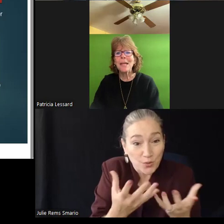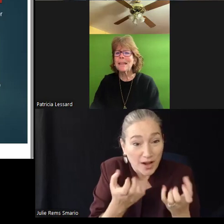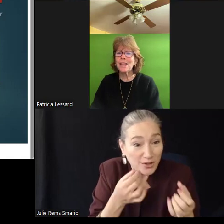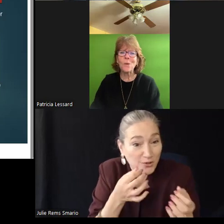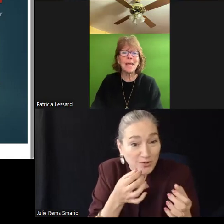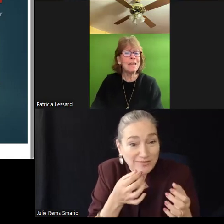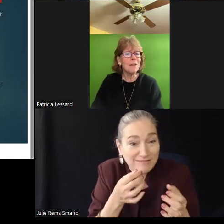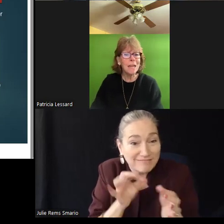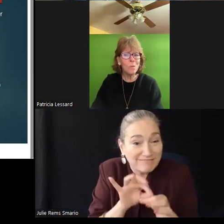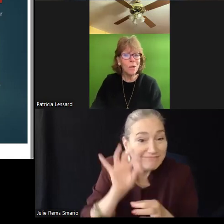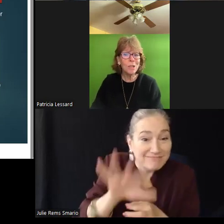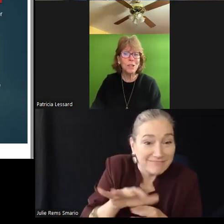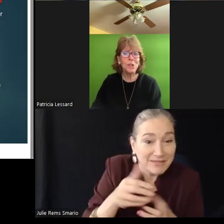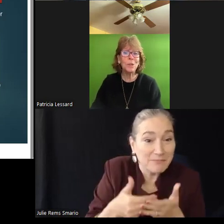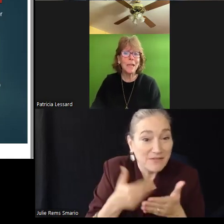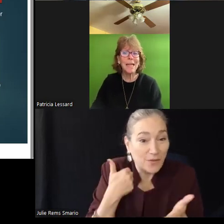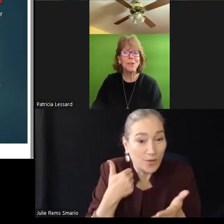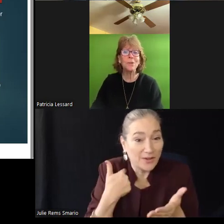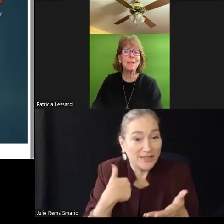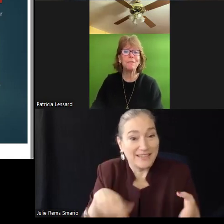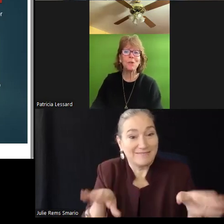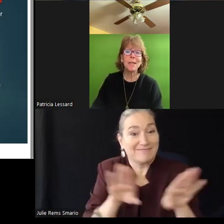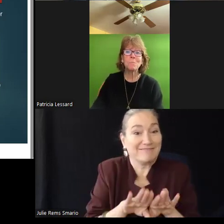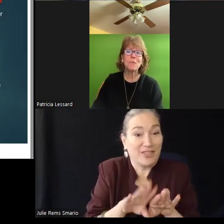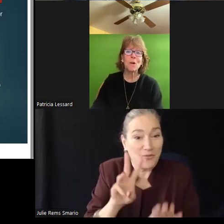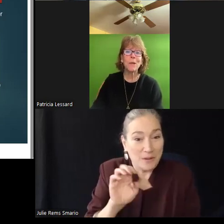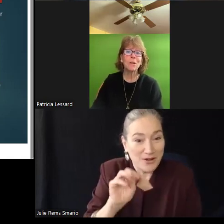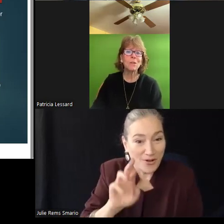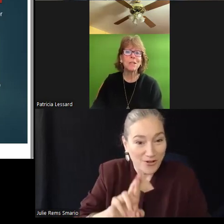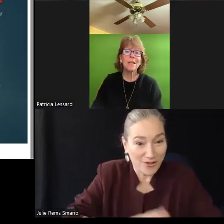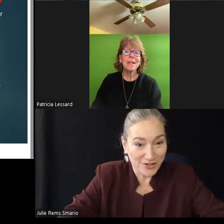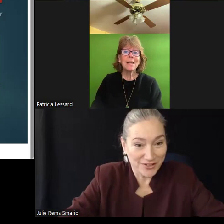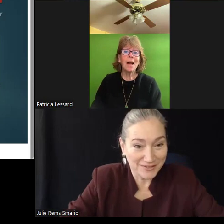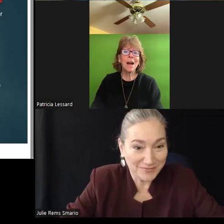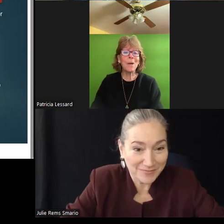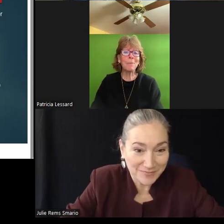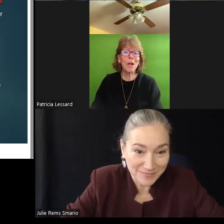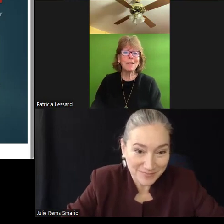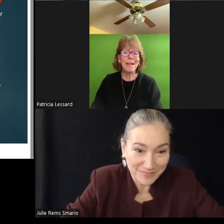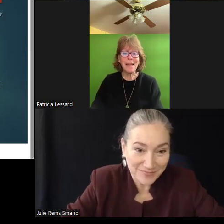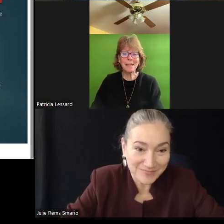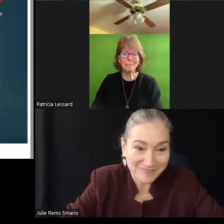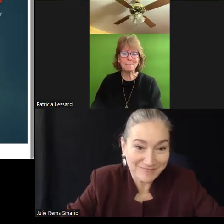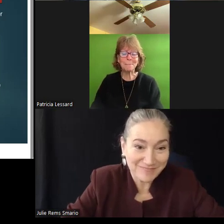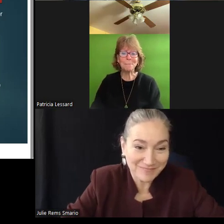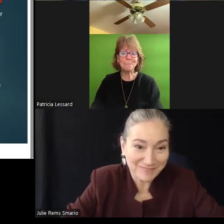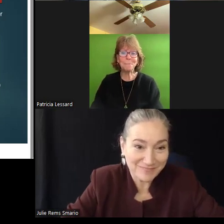you. Thank you. Any final words that you would like to give to us before we close our webinar